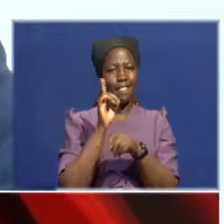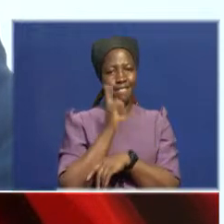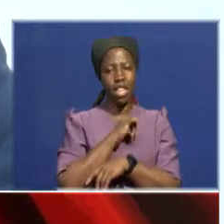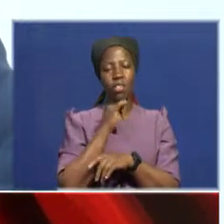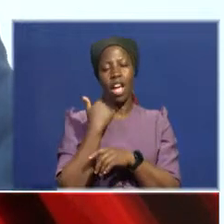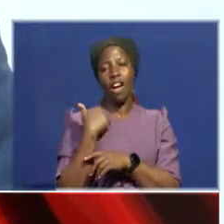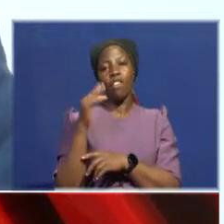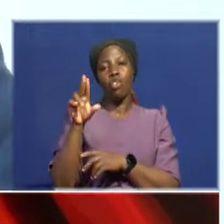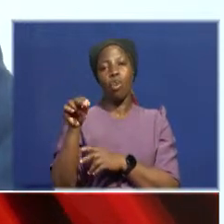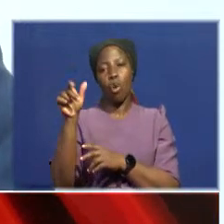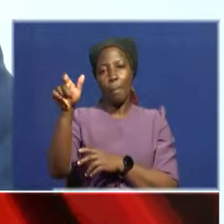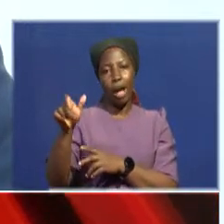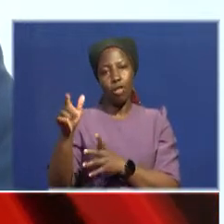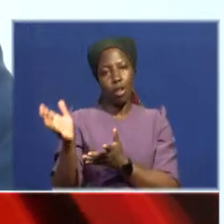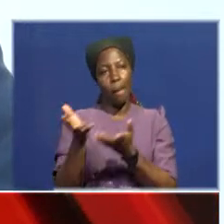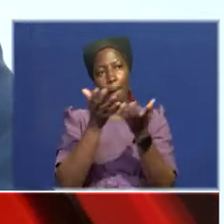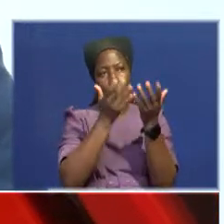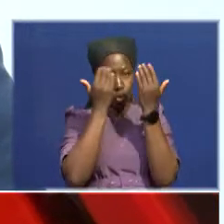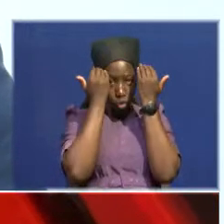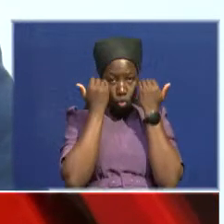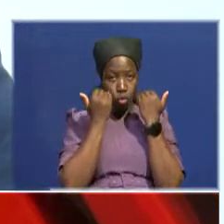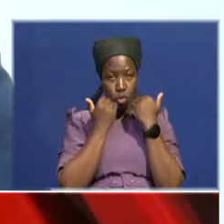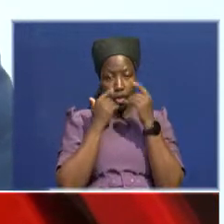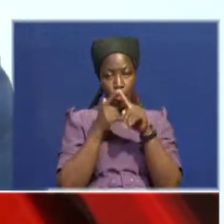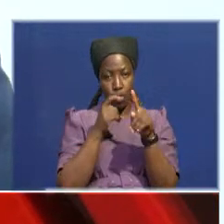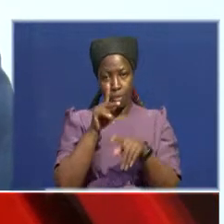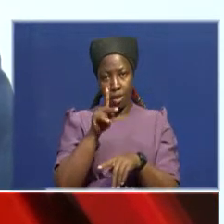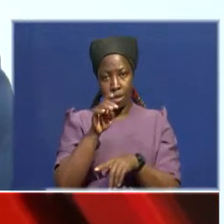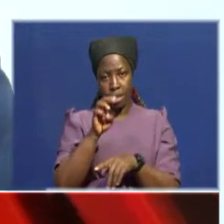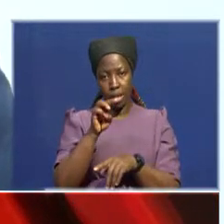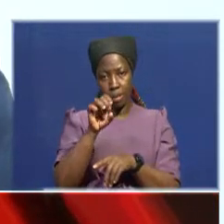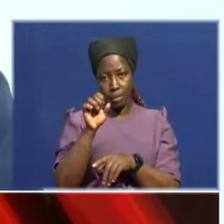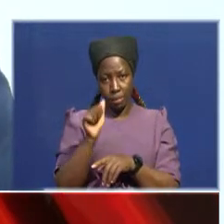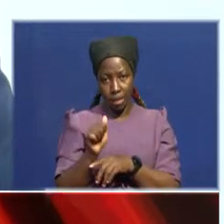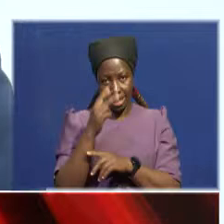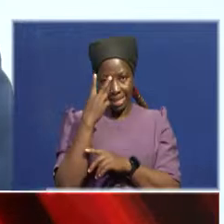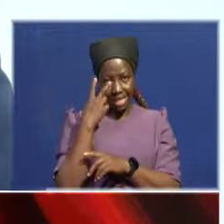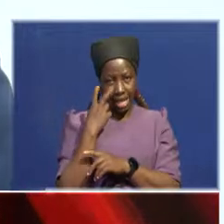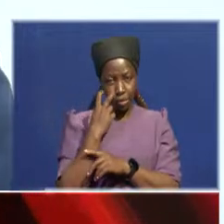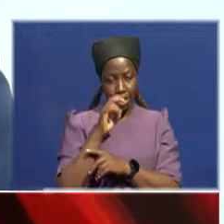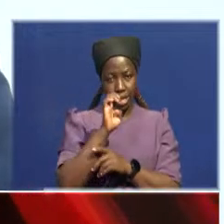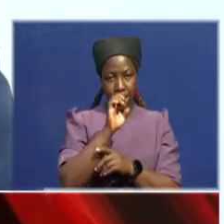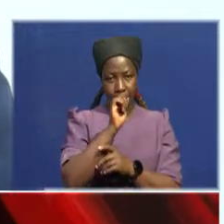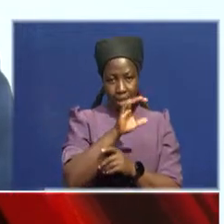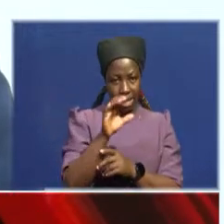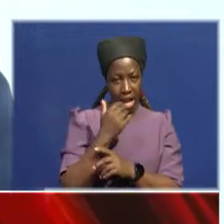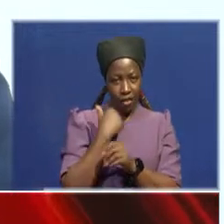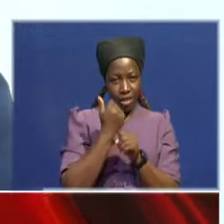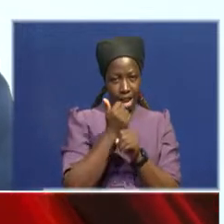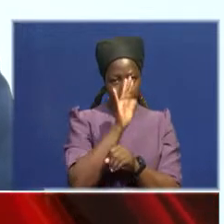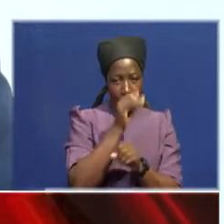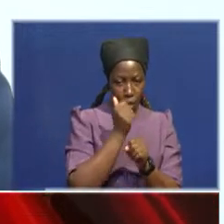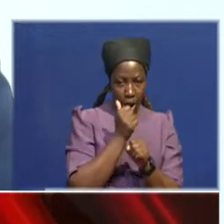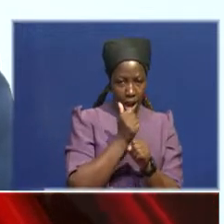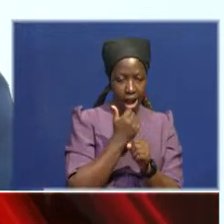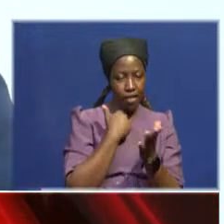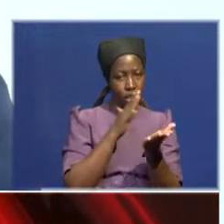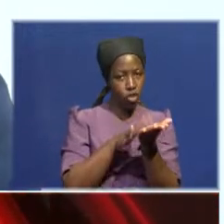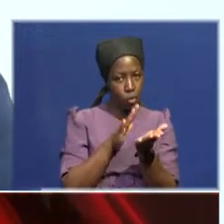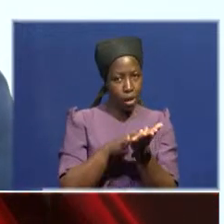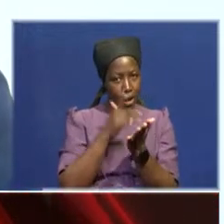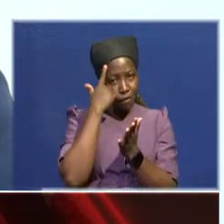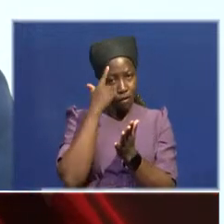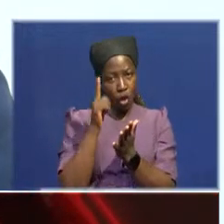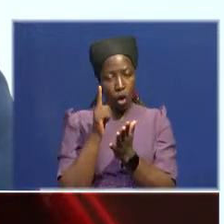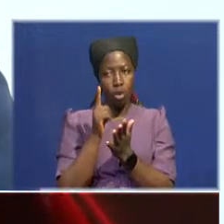the KEMSA suspects. ESCC has done its work. They have recommended for the prosecution of those particular